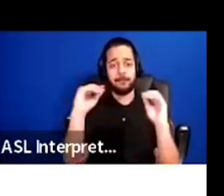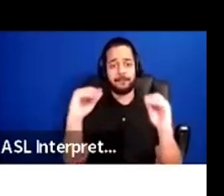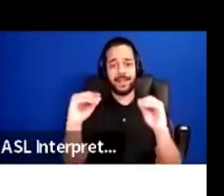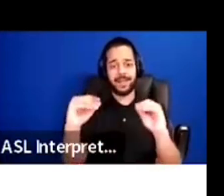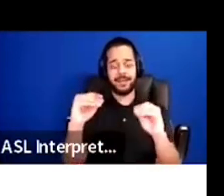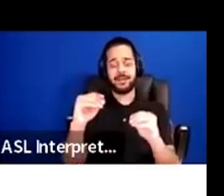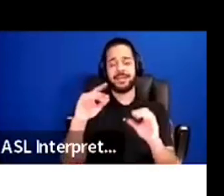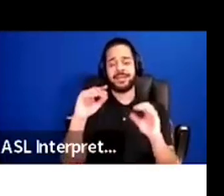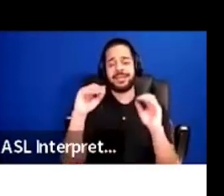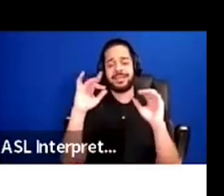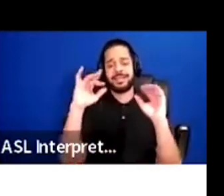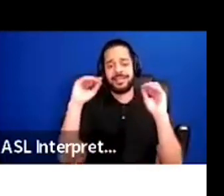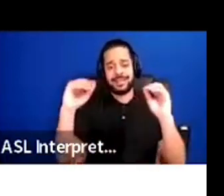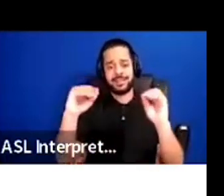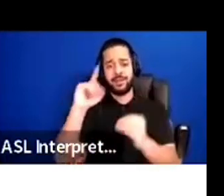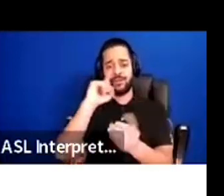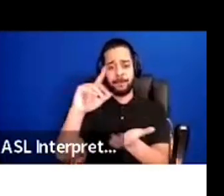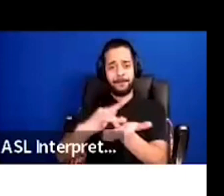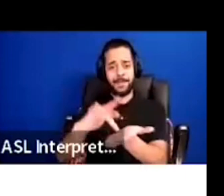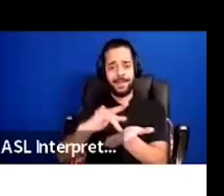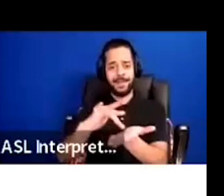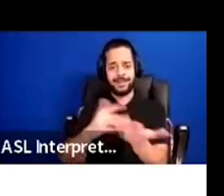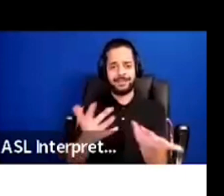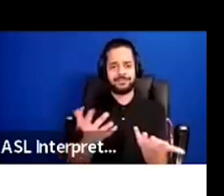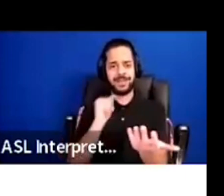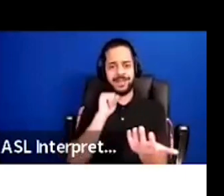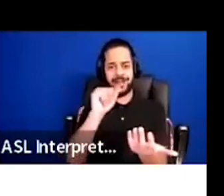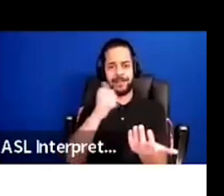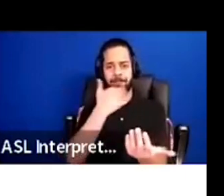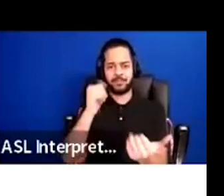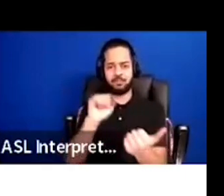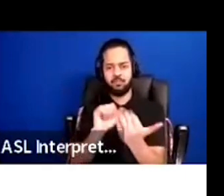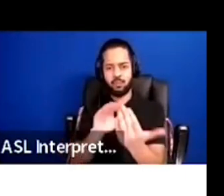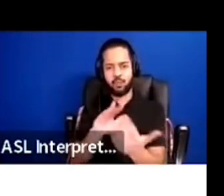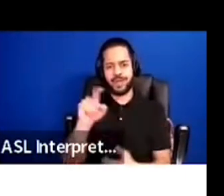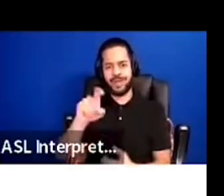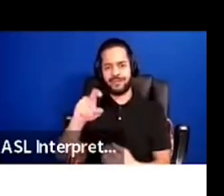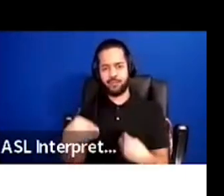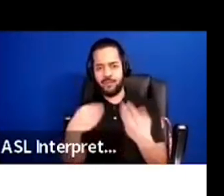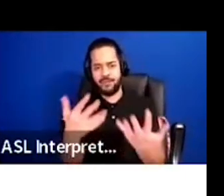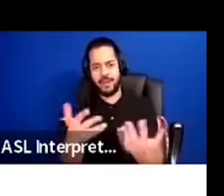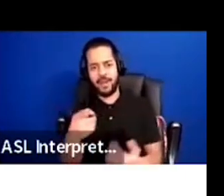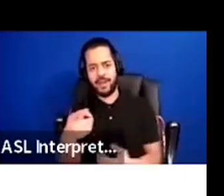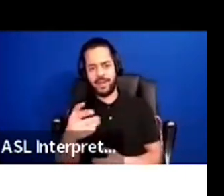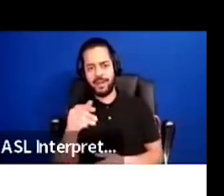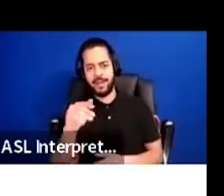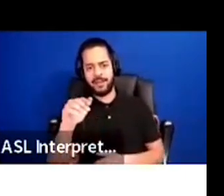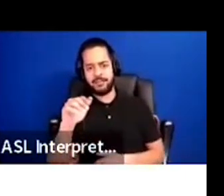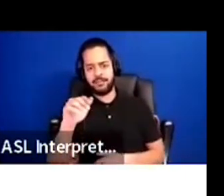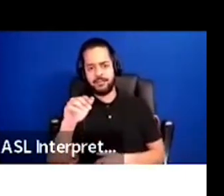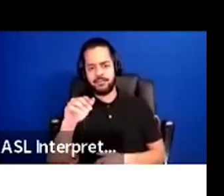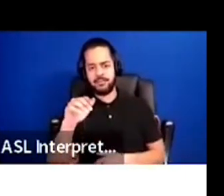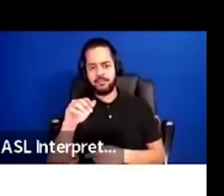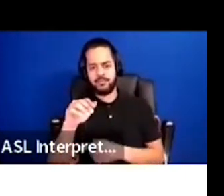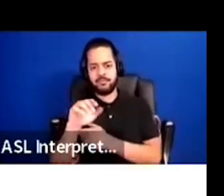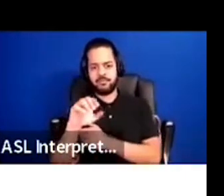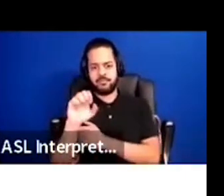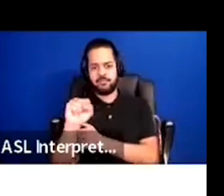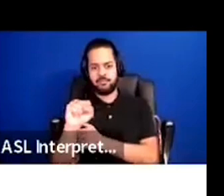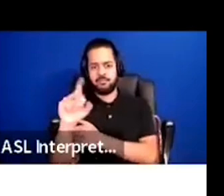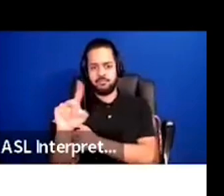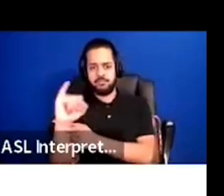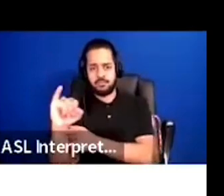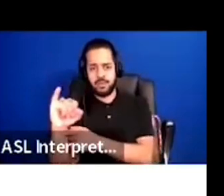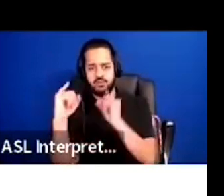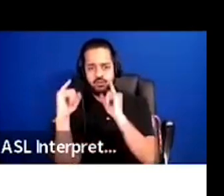working either. We really have to provide that specially designed instruction to address those